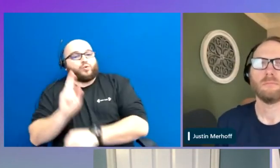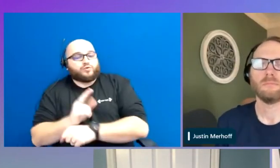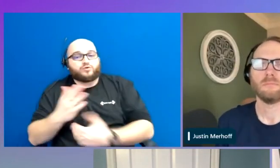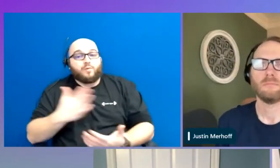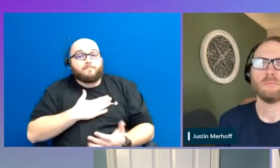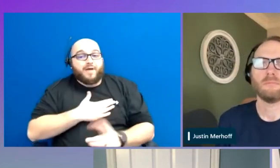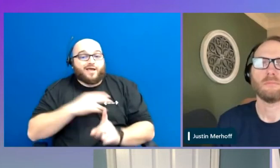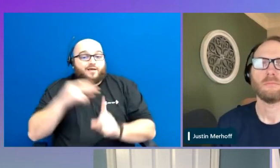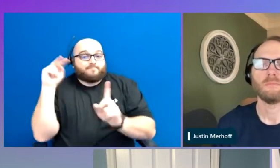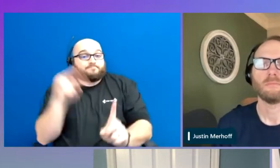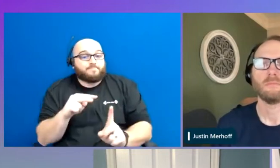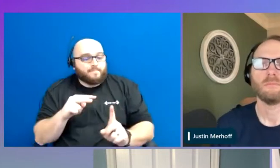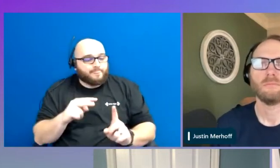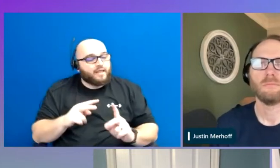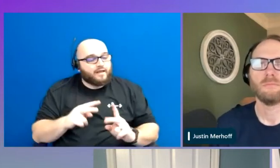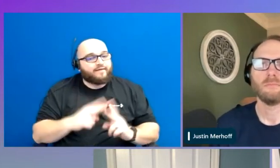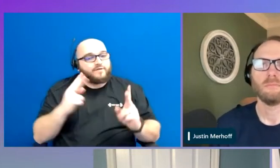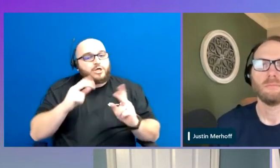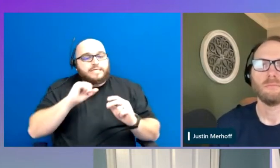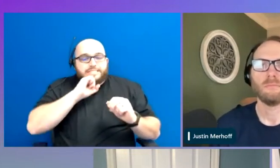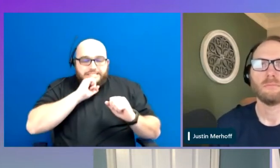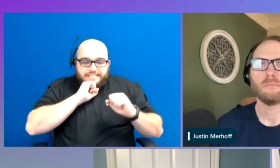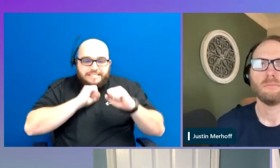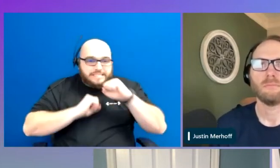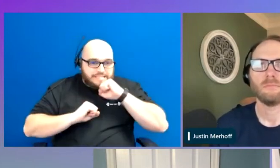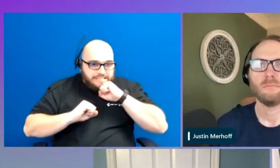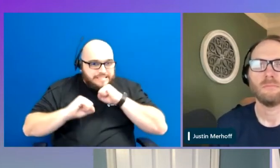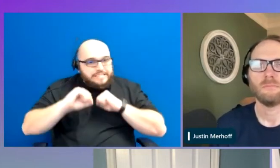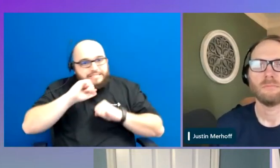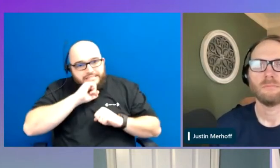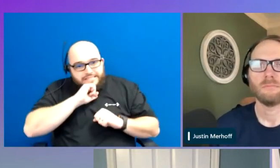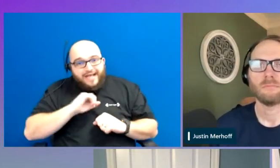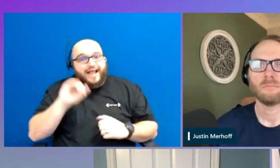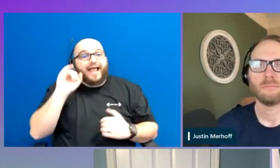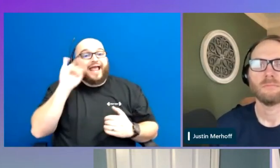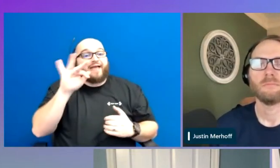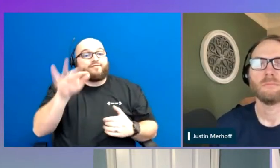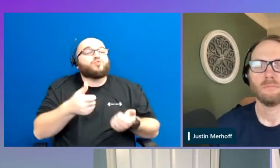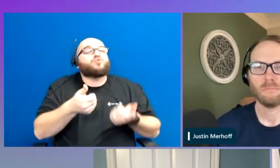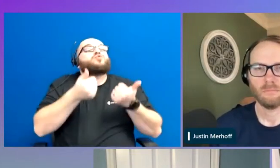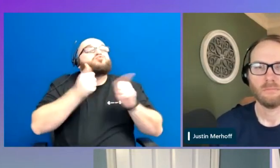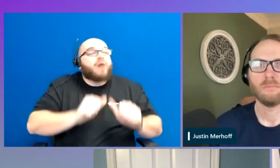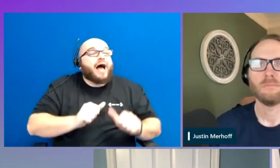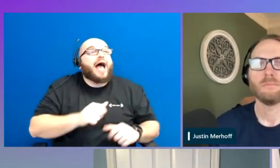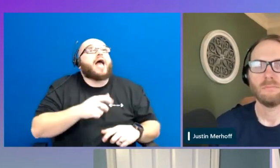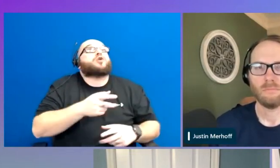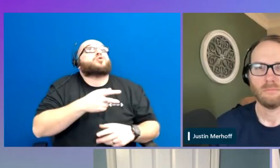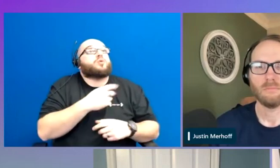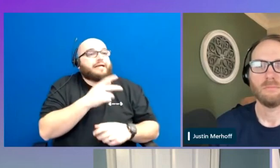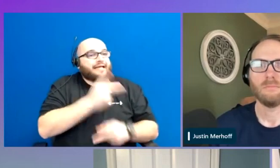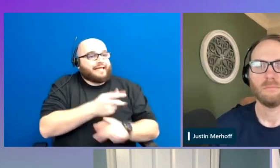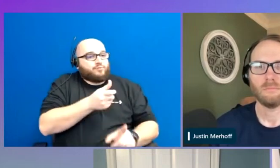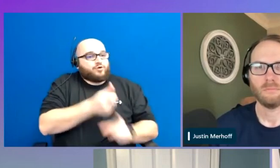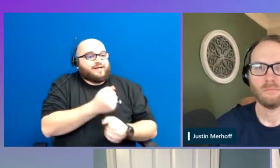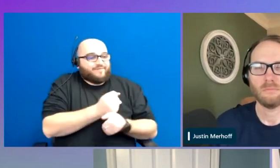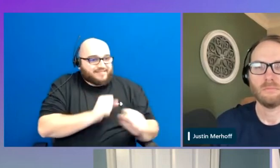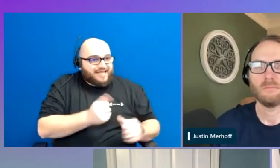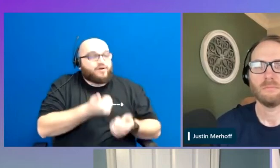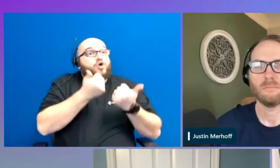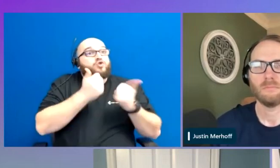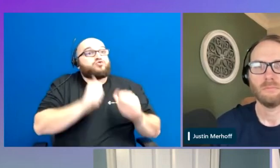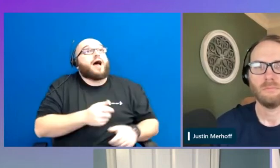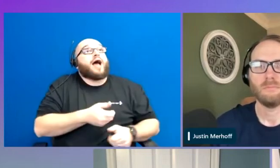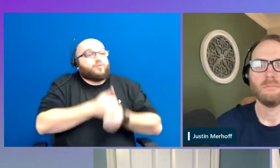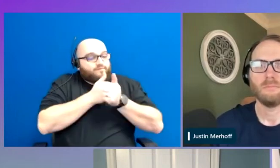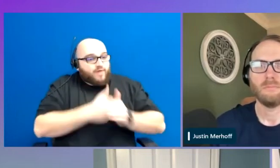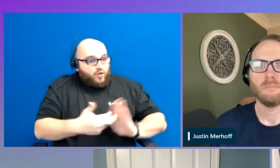very frustrating when you're trying to be secure and trying to follow the rules and trying to use the latest security